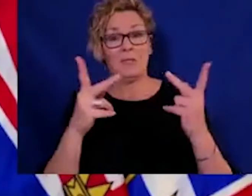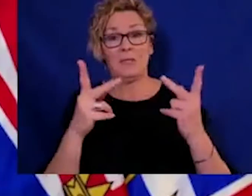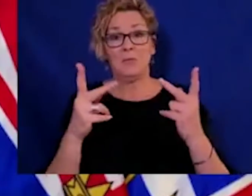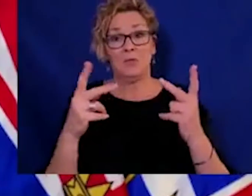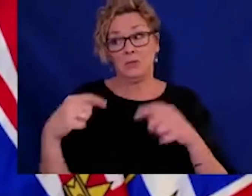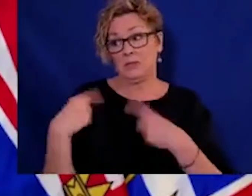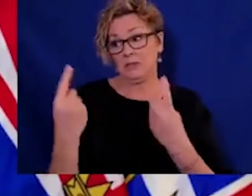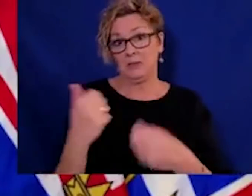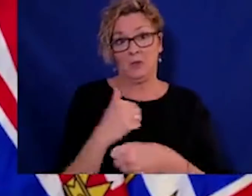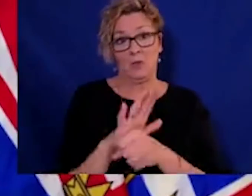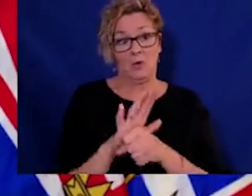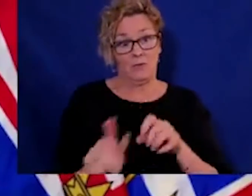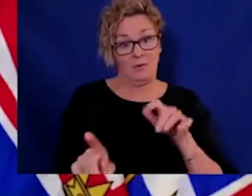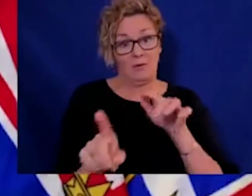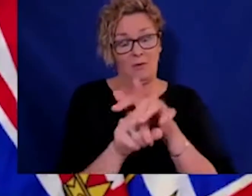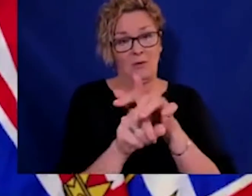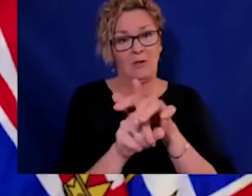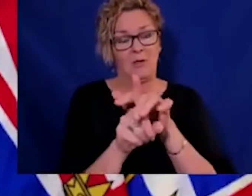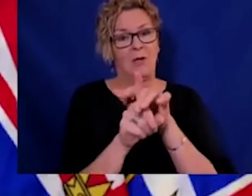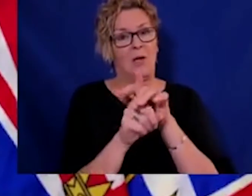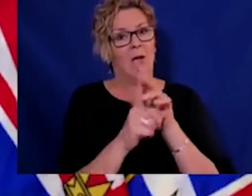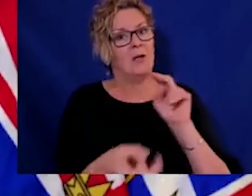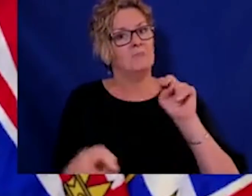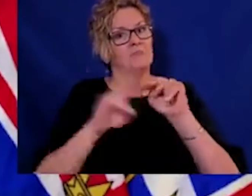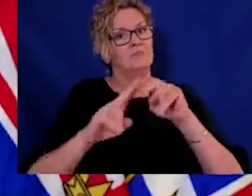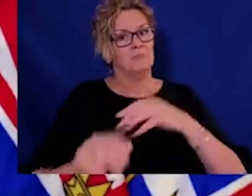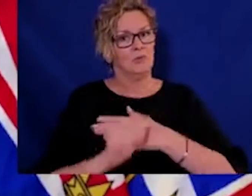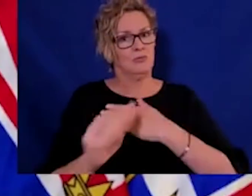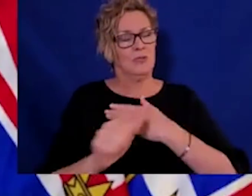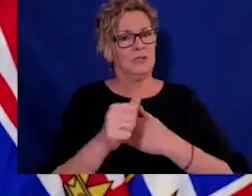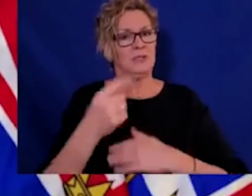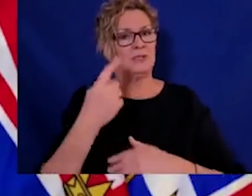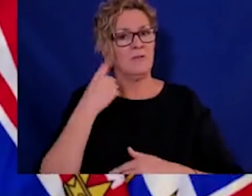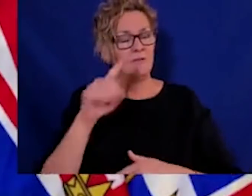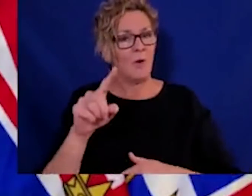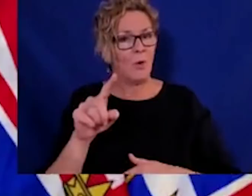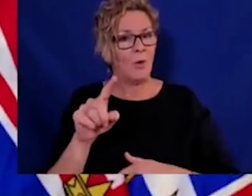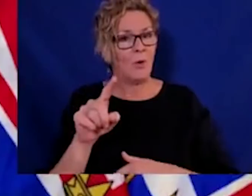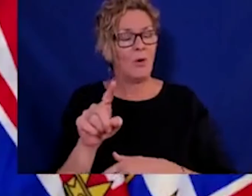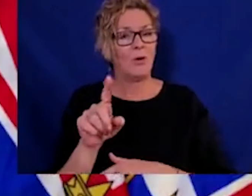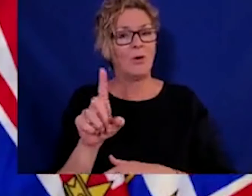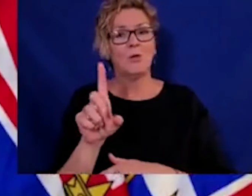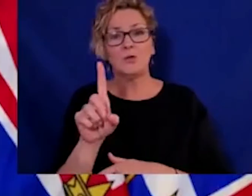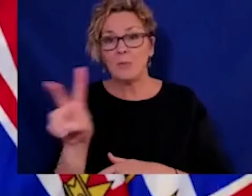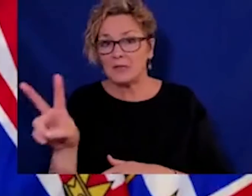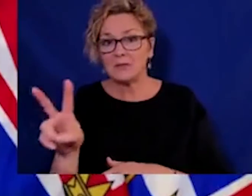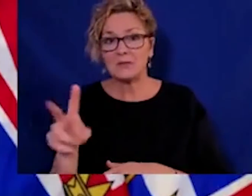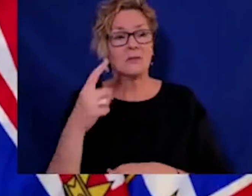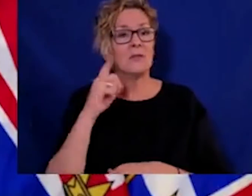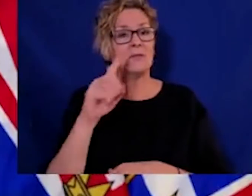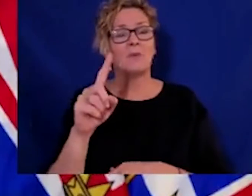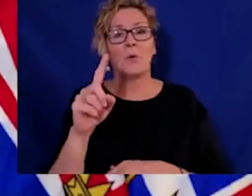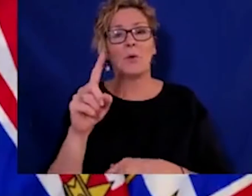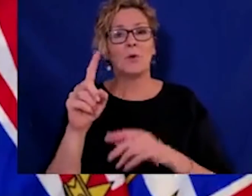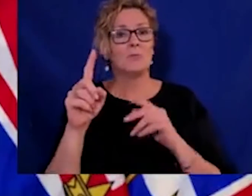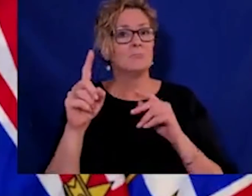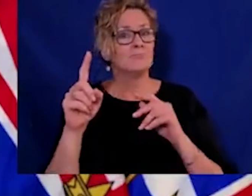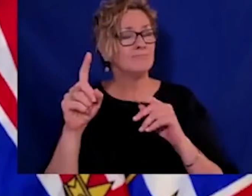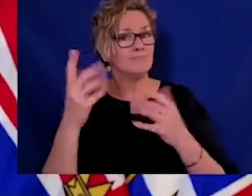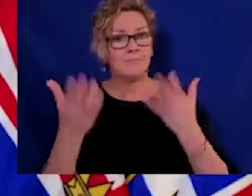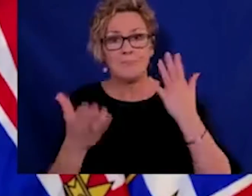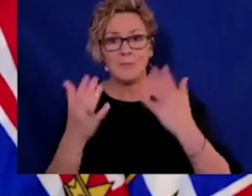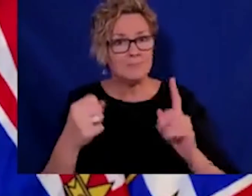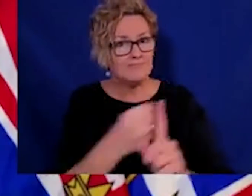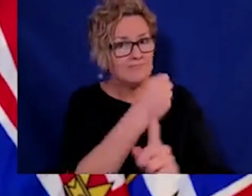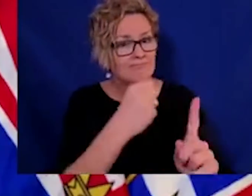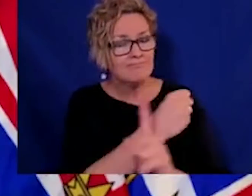challenge. If you or someone you know is experiencing violence, there is help as well.